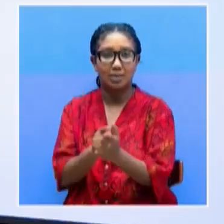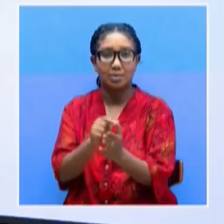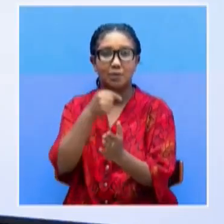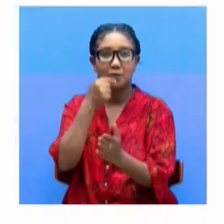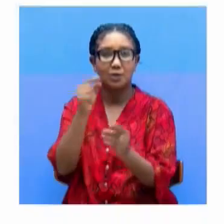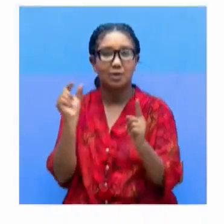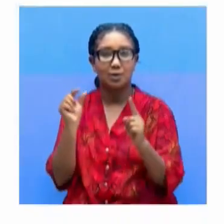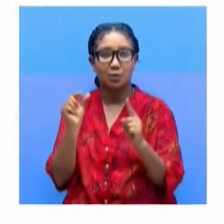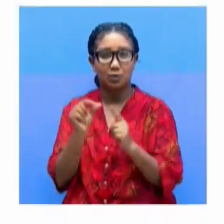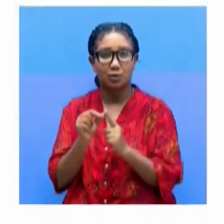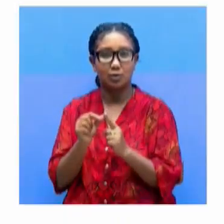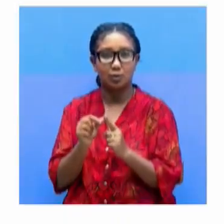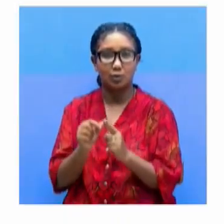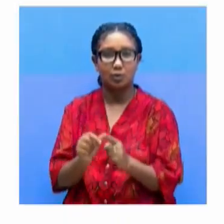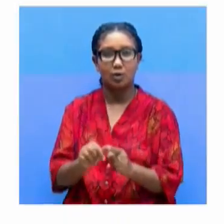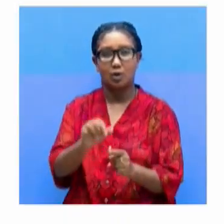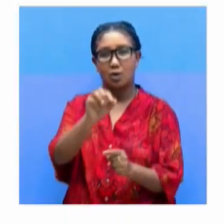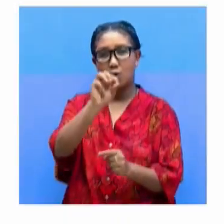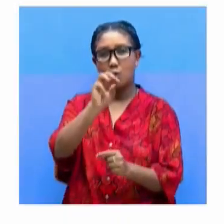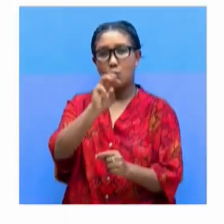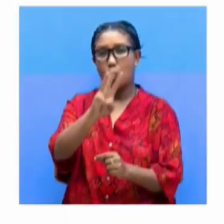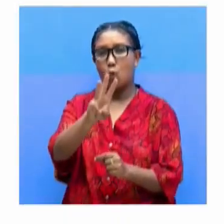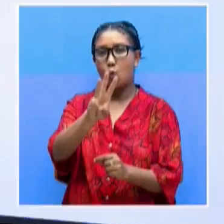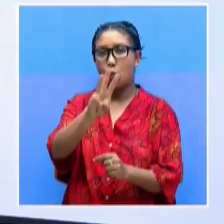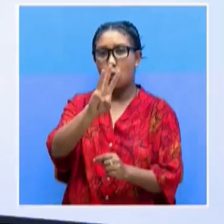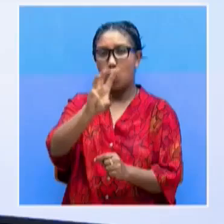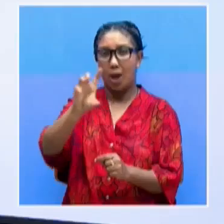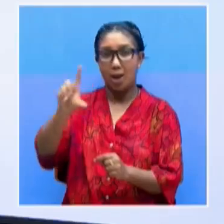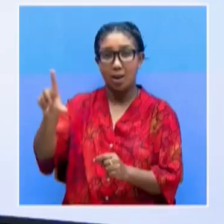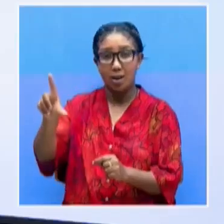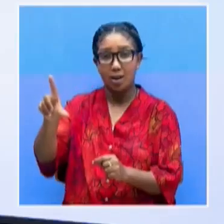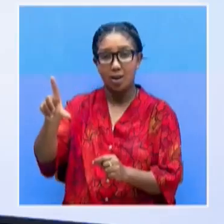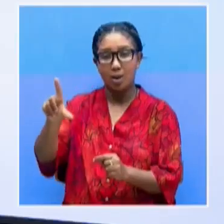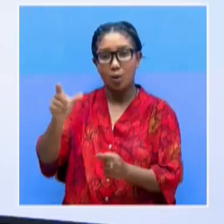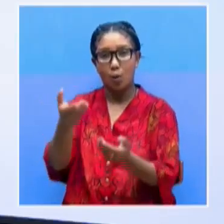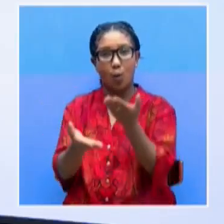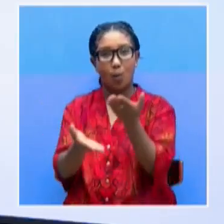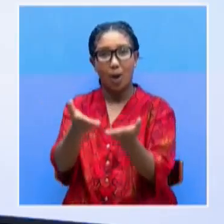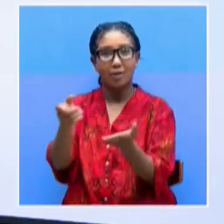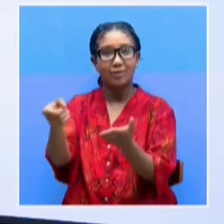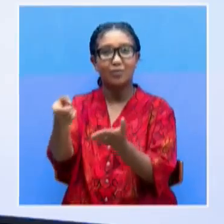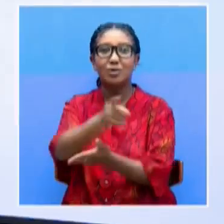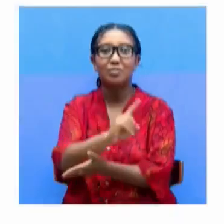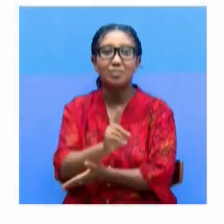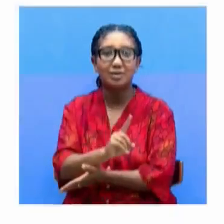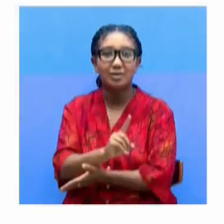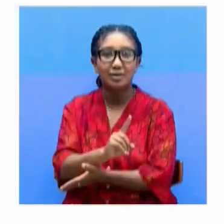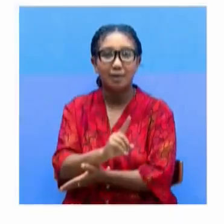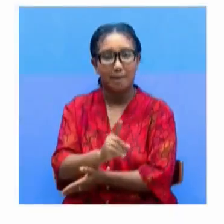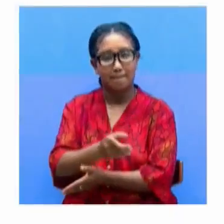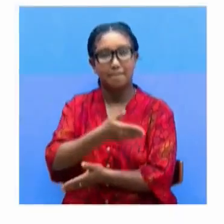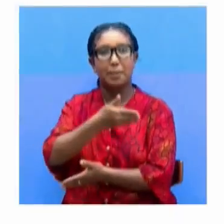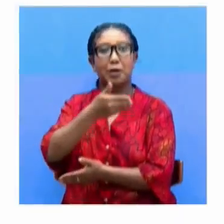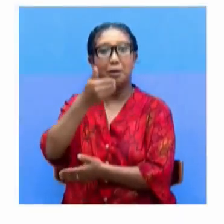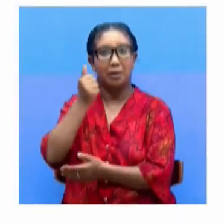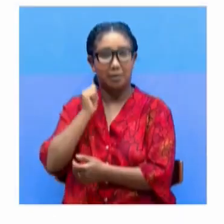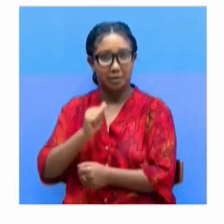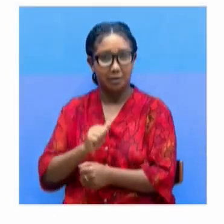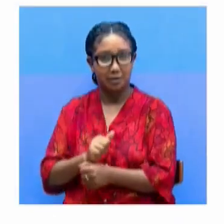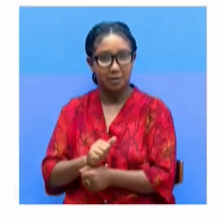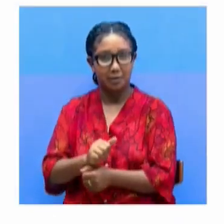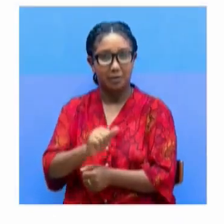see the word well, on its comparative degree, it becomes what? Better.